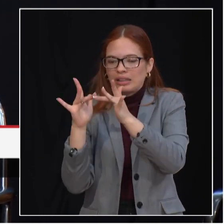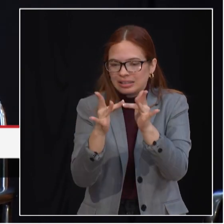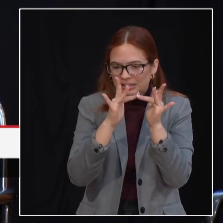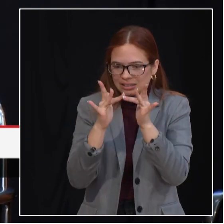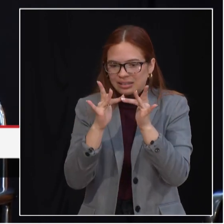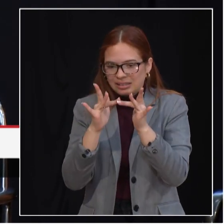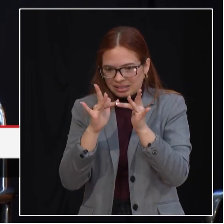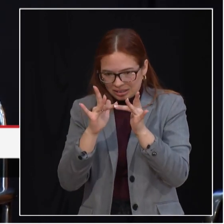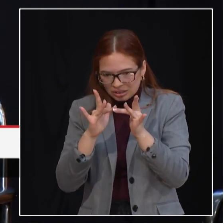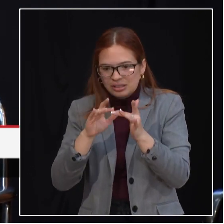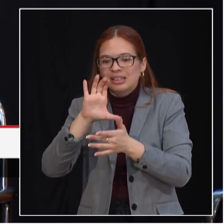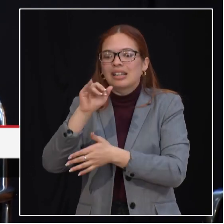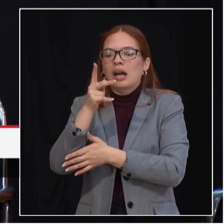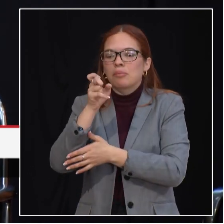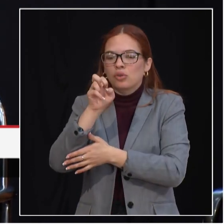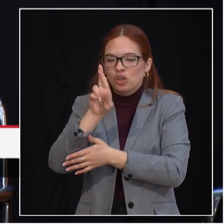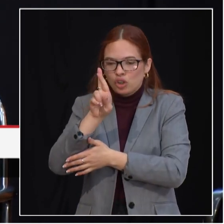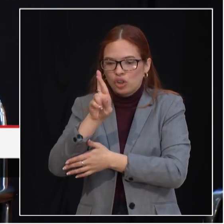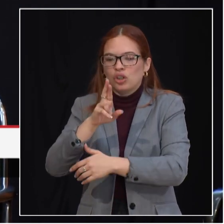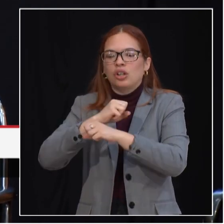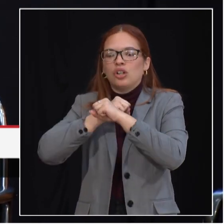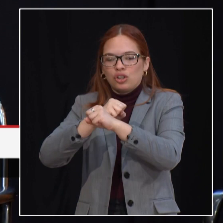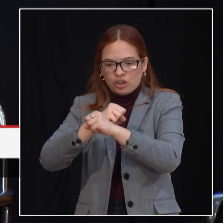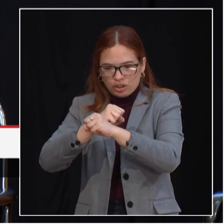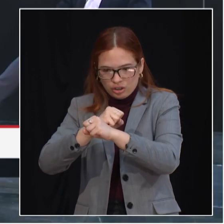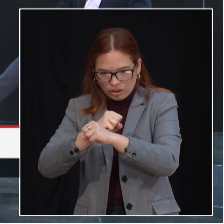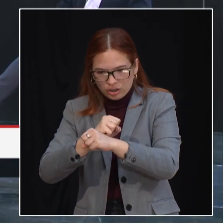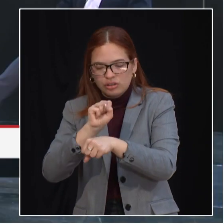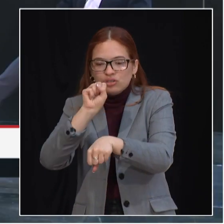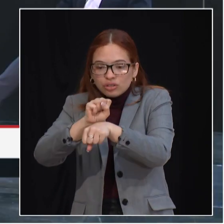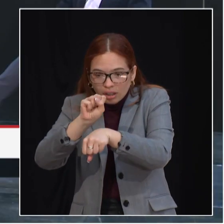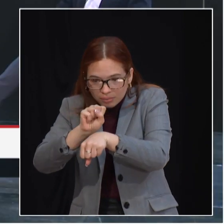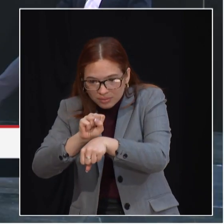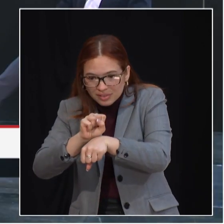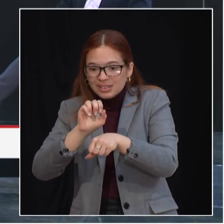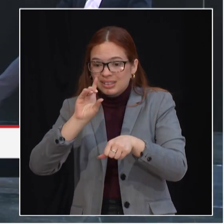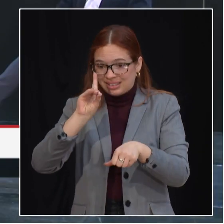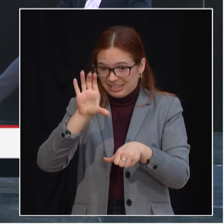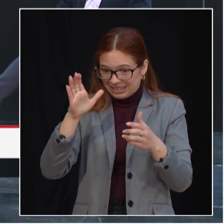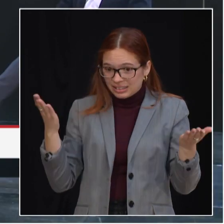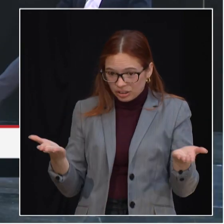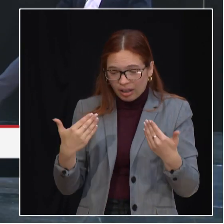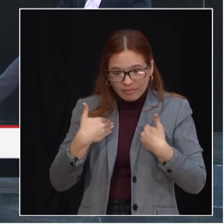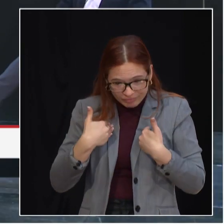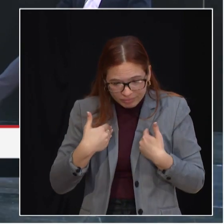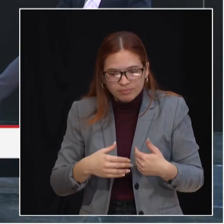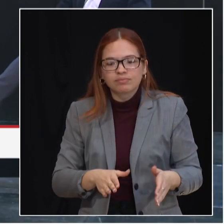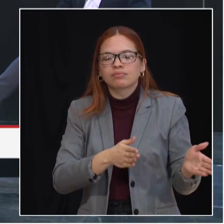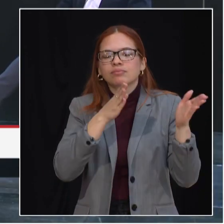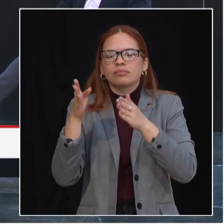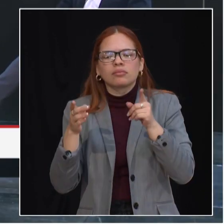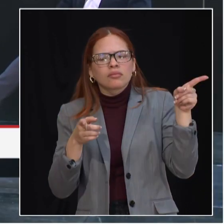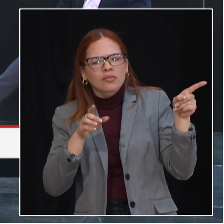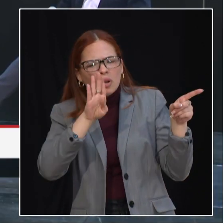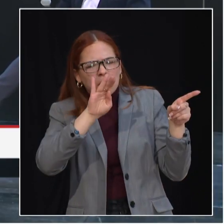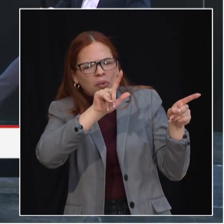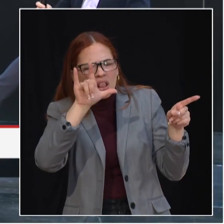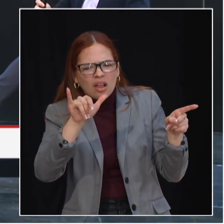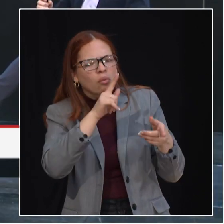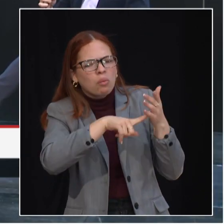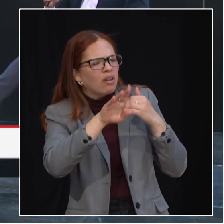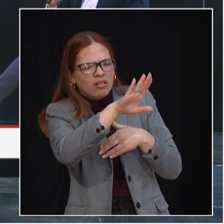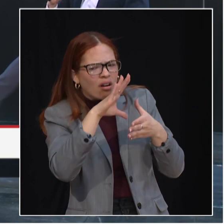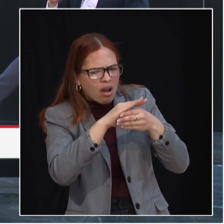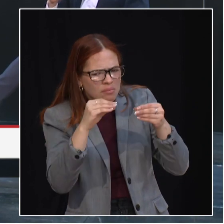DC. Thank you so much. All right. Next, Billy, why don't you tell us a little bit about your company and why you're located